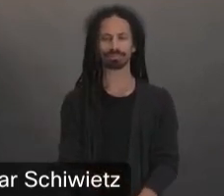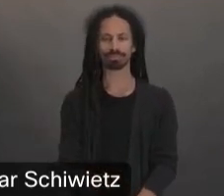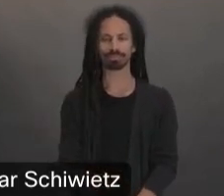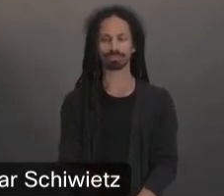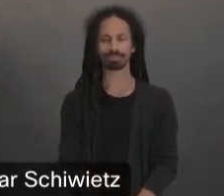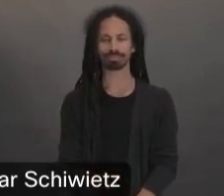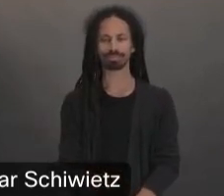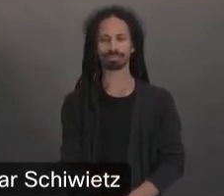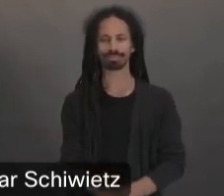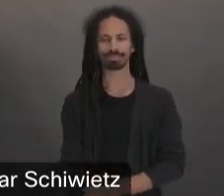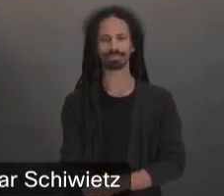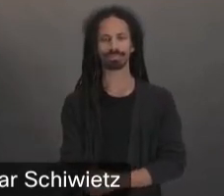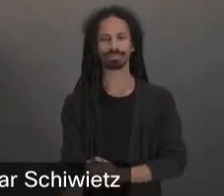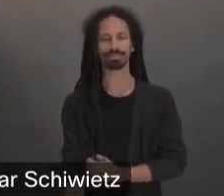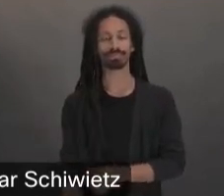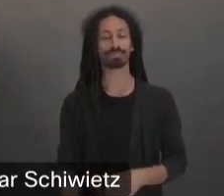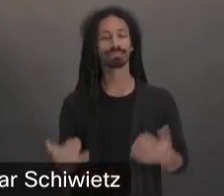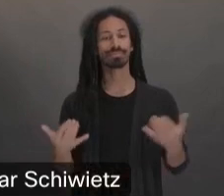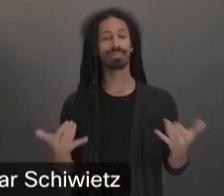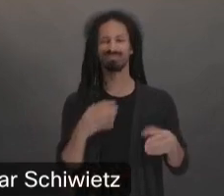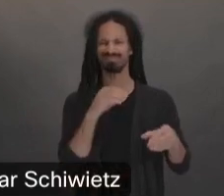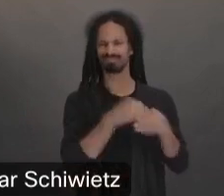So let's talk about in-text citations.